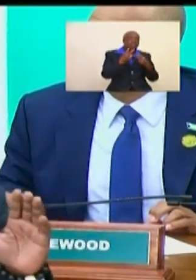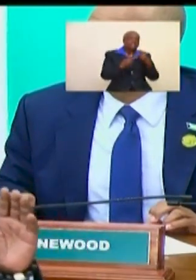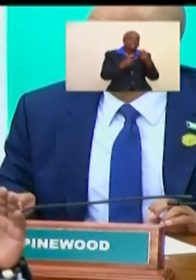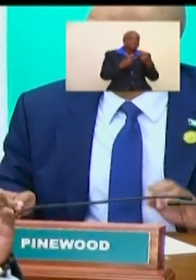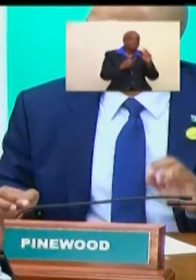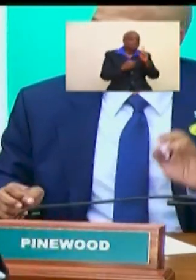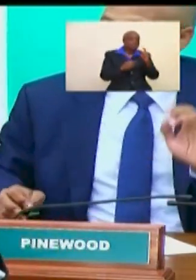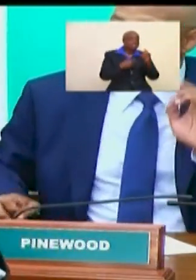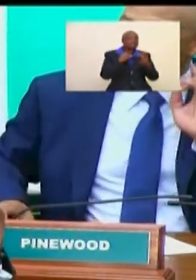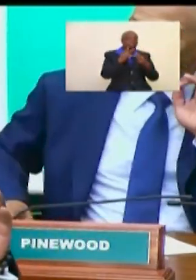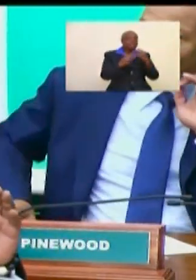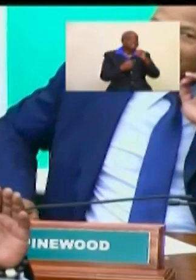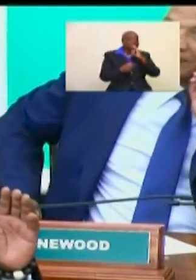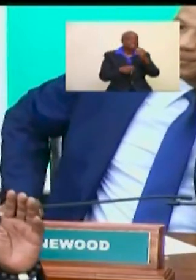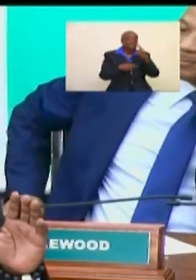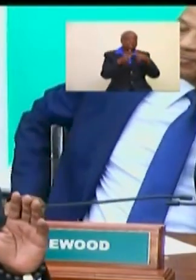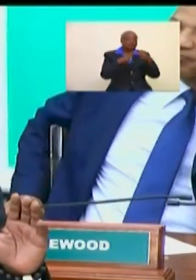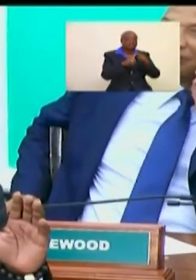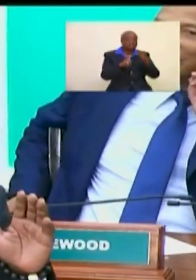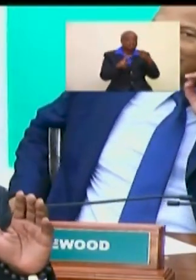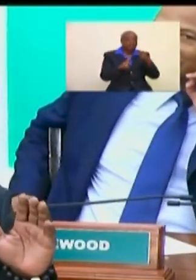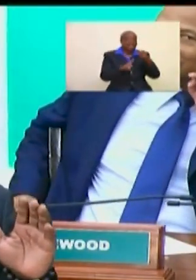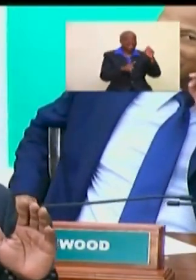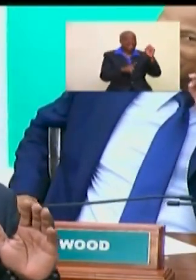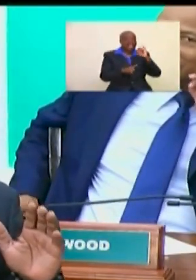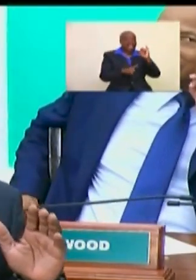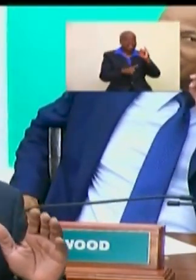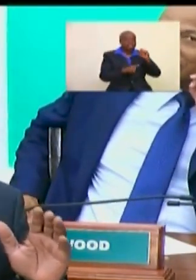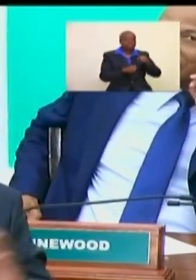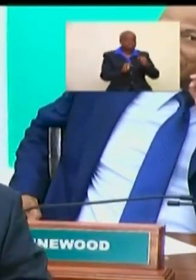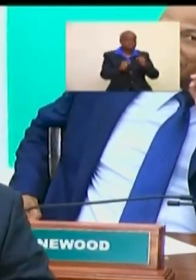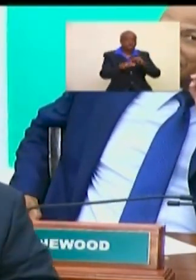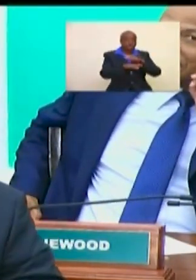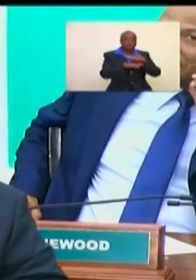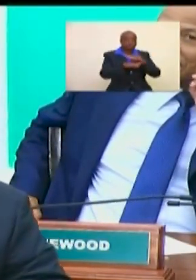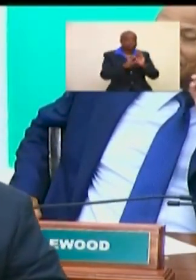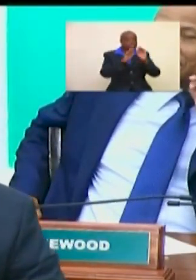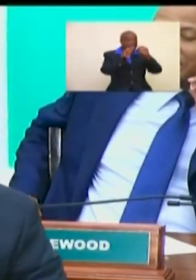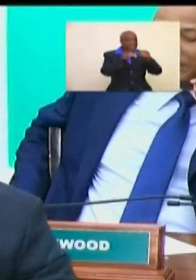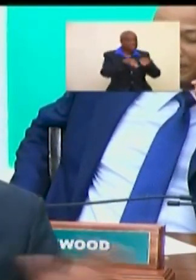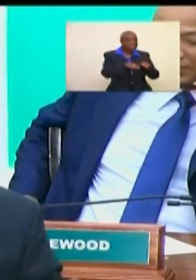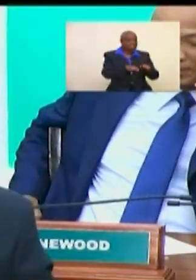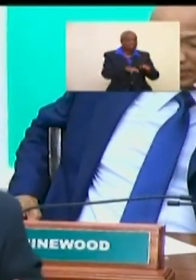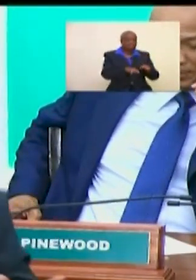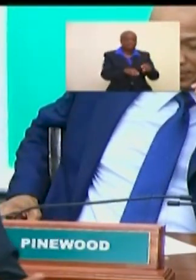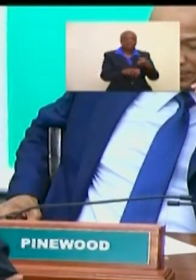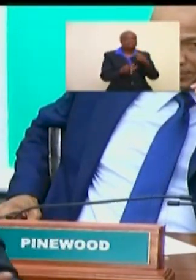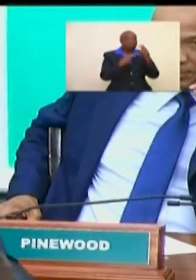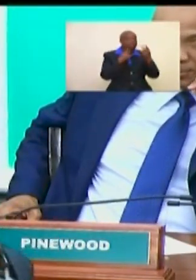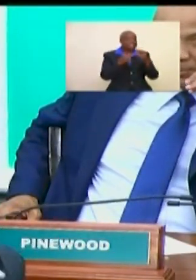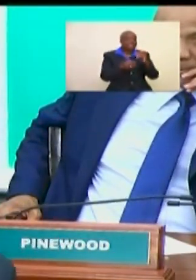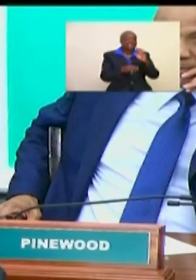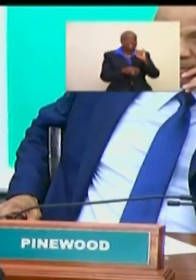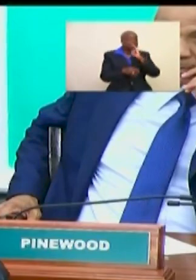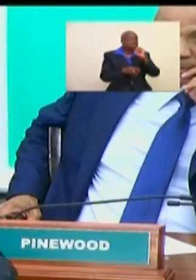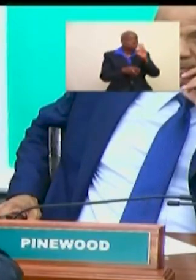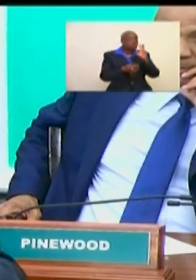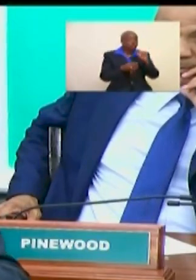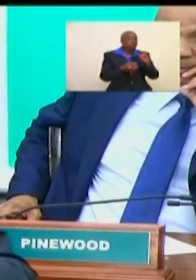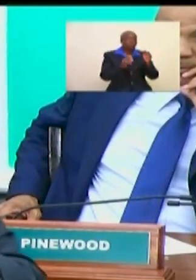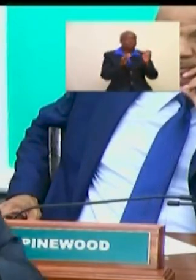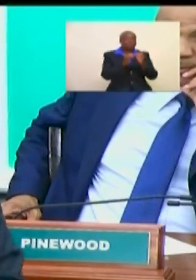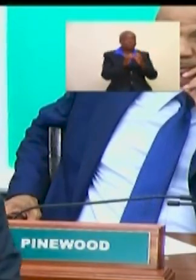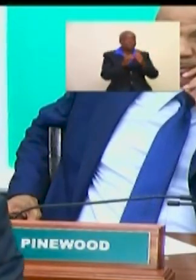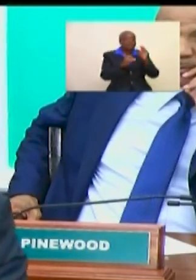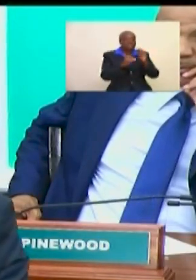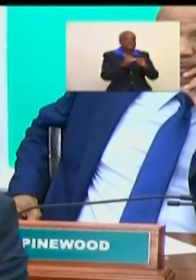from either street or the hill, wherever it is, my voice is no more than that. But what I want to say is that, you know,